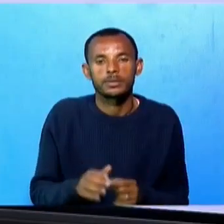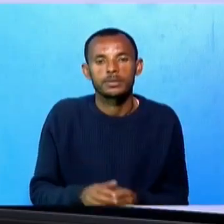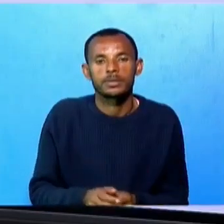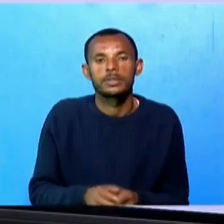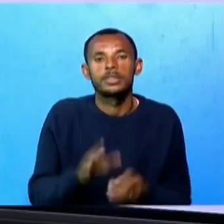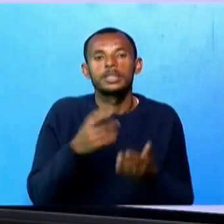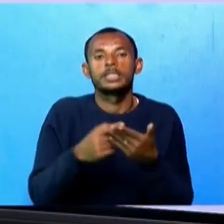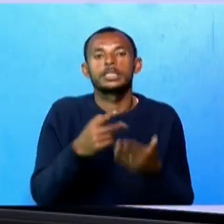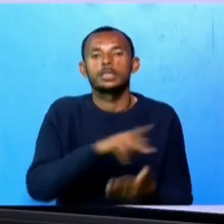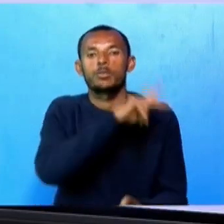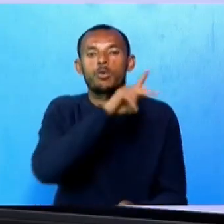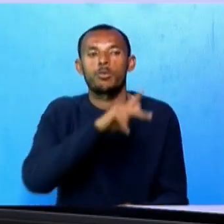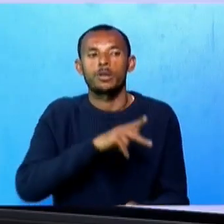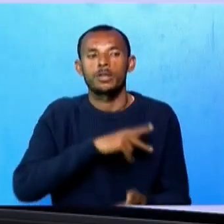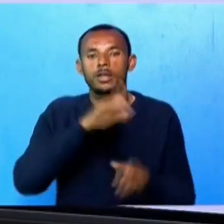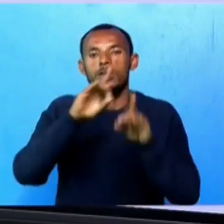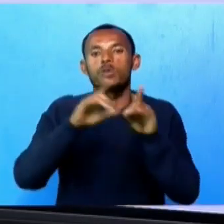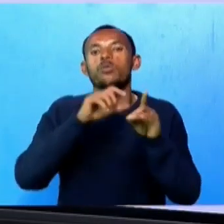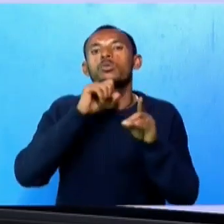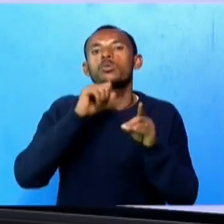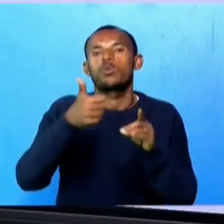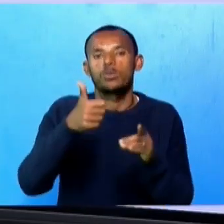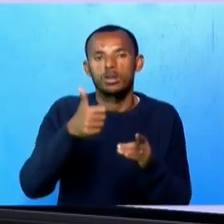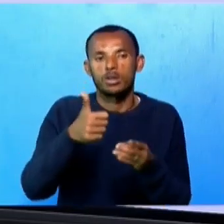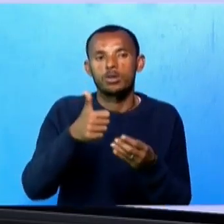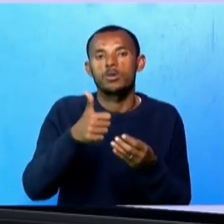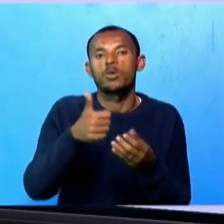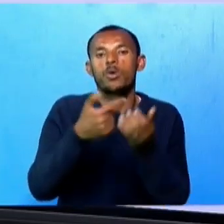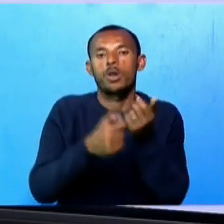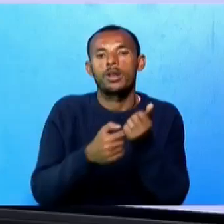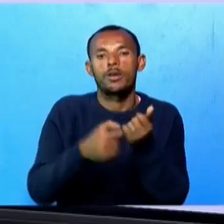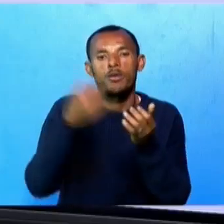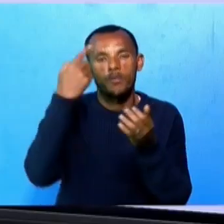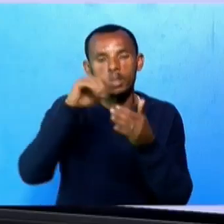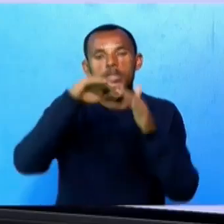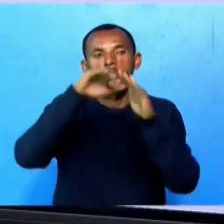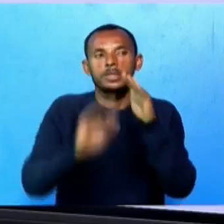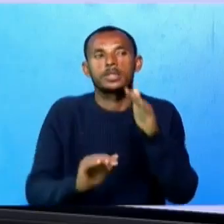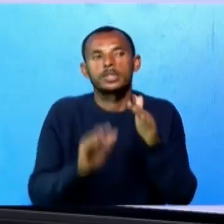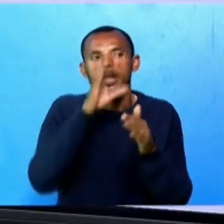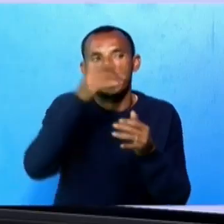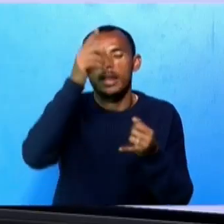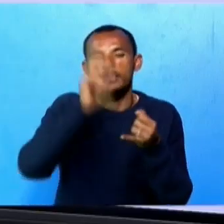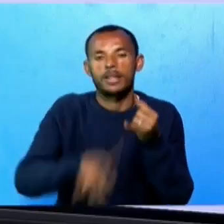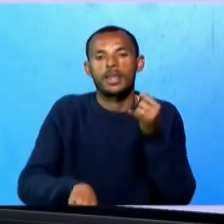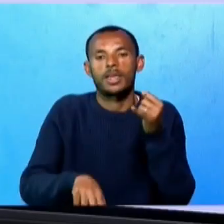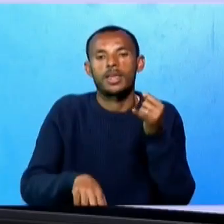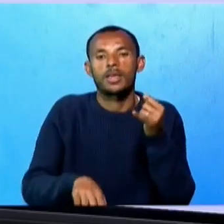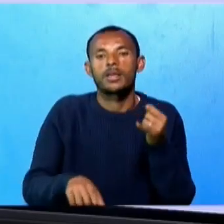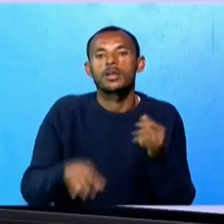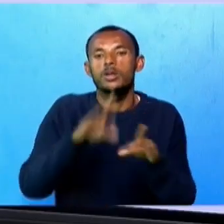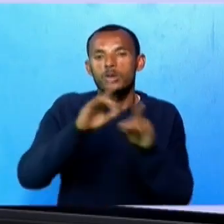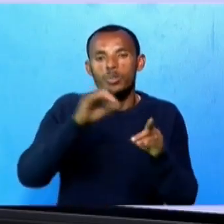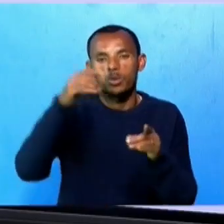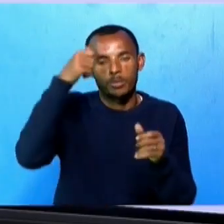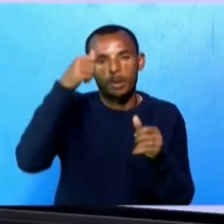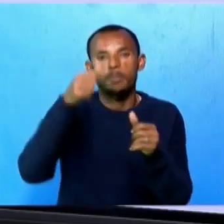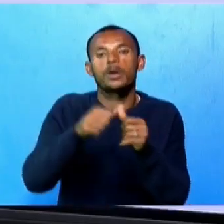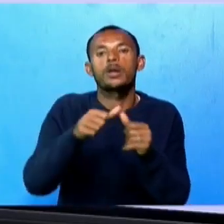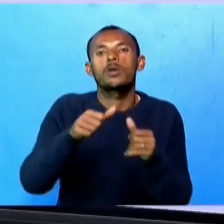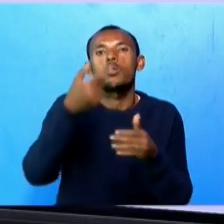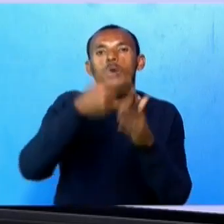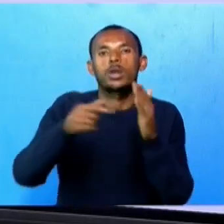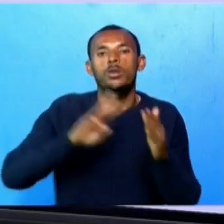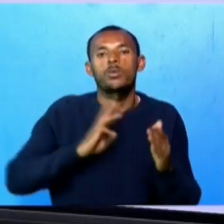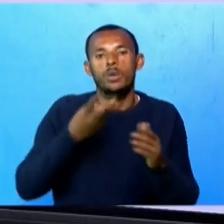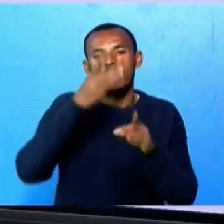this property do not hold for subtraction. And lastly, do you remember what we did in